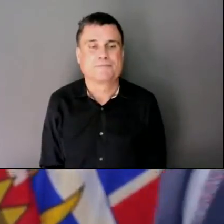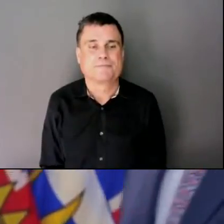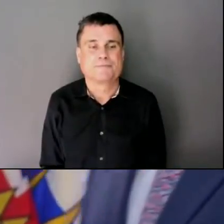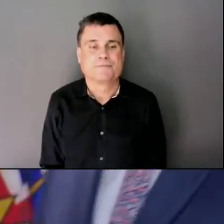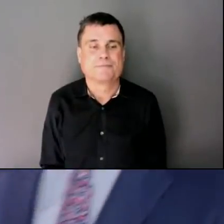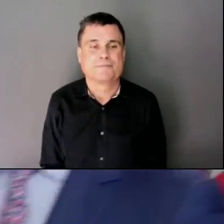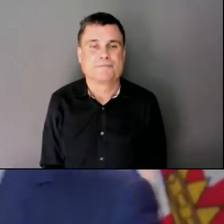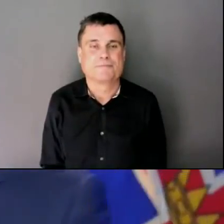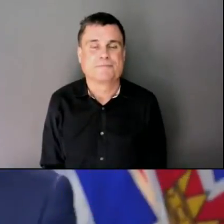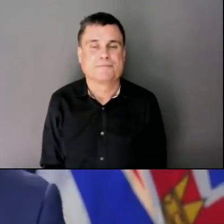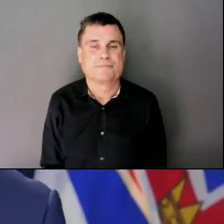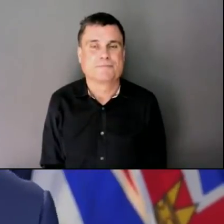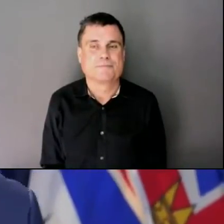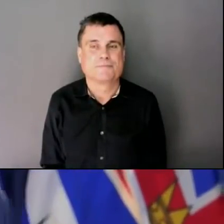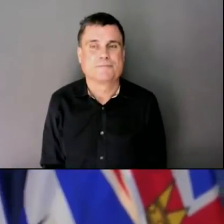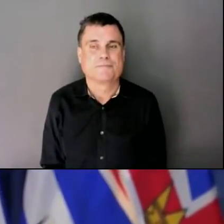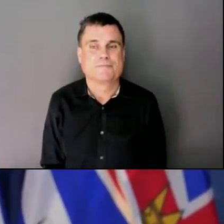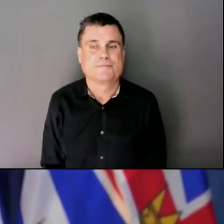Thanks, Penny.